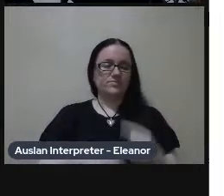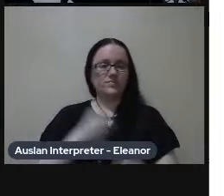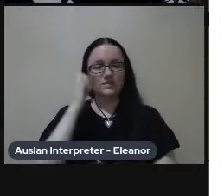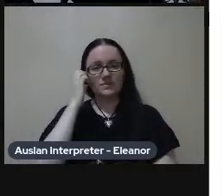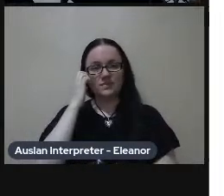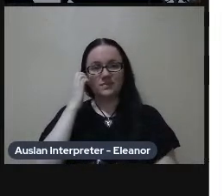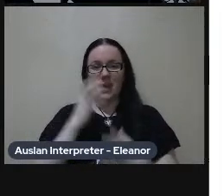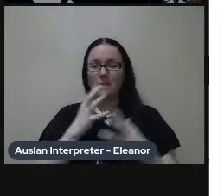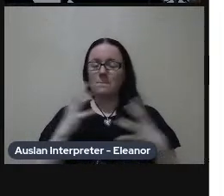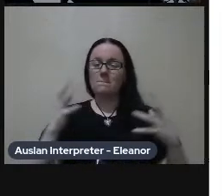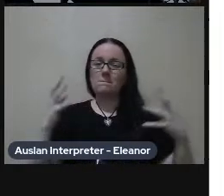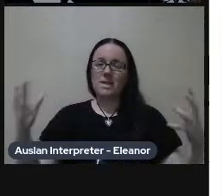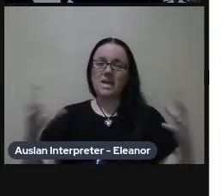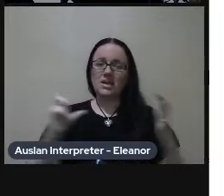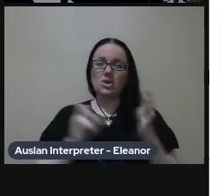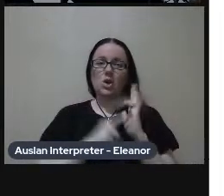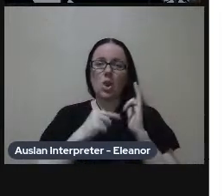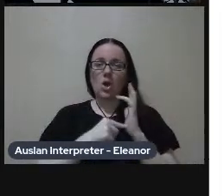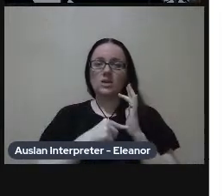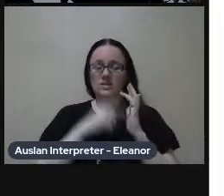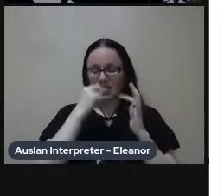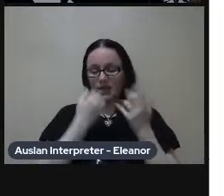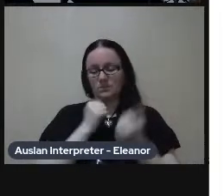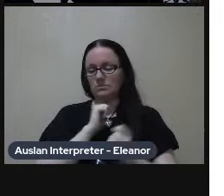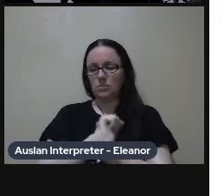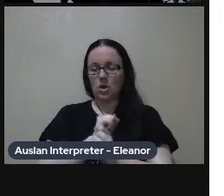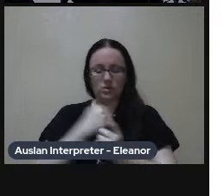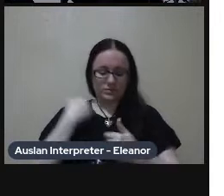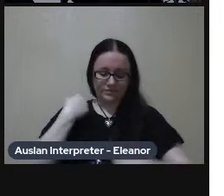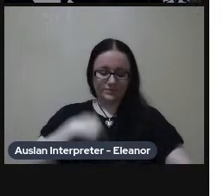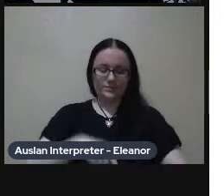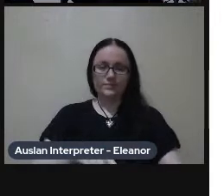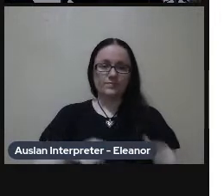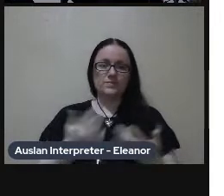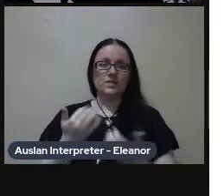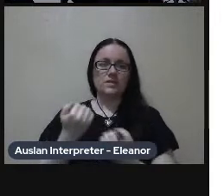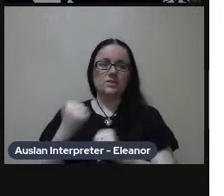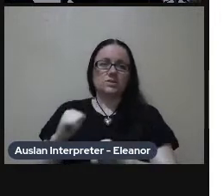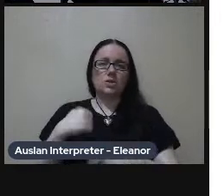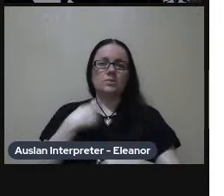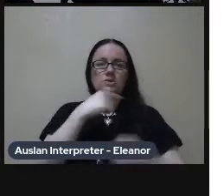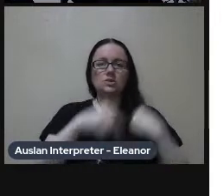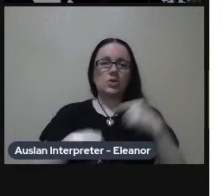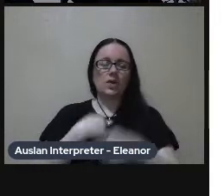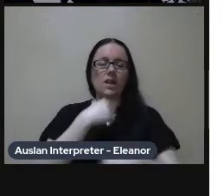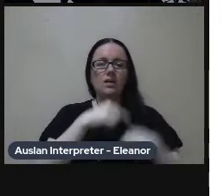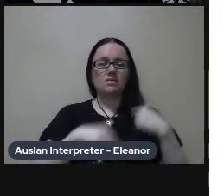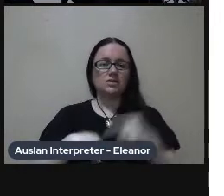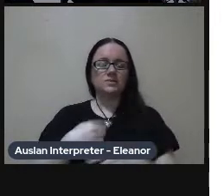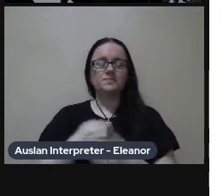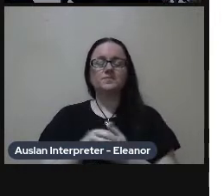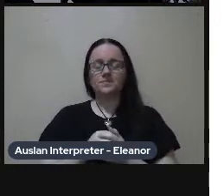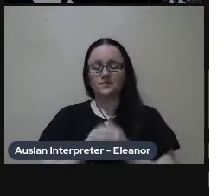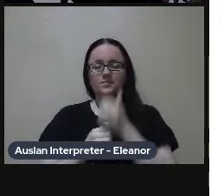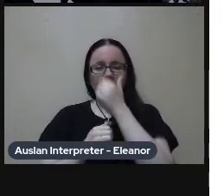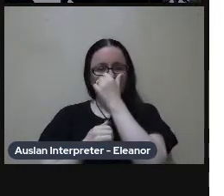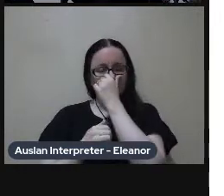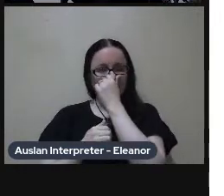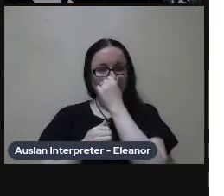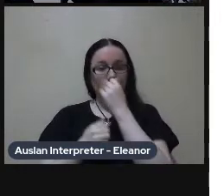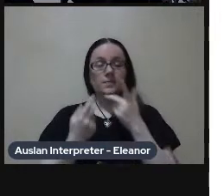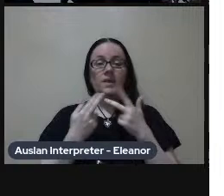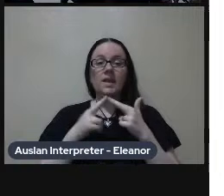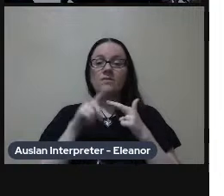these are big clots, they can very quickly block up a blood vessel and stop that circulation to the brain. So if you have